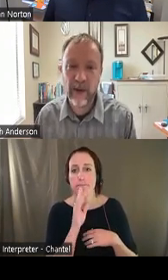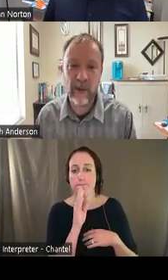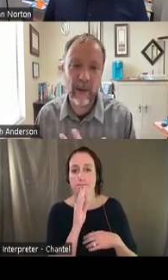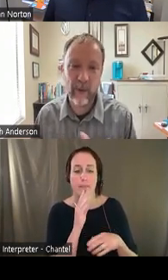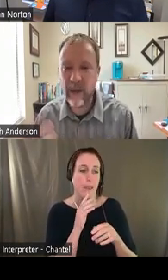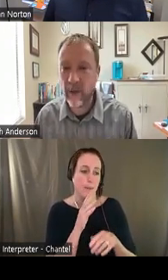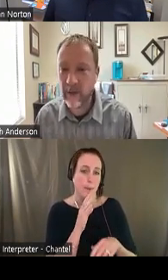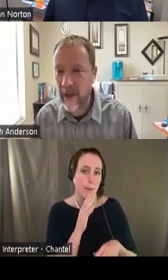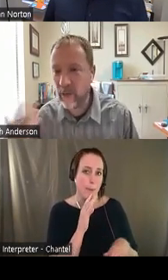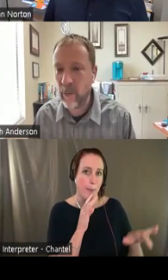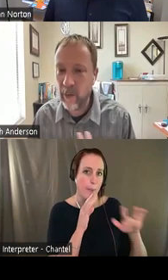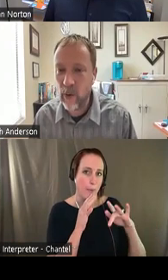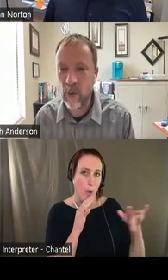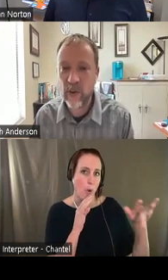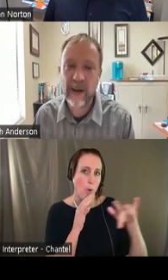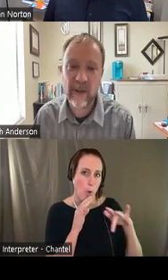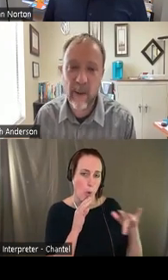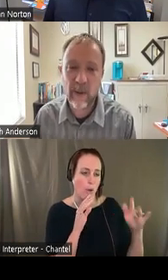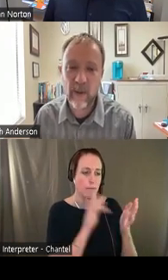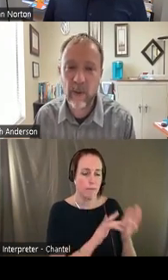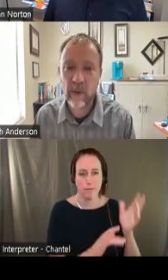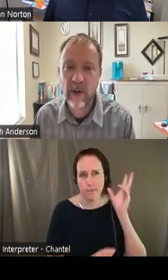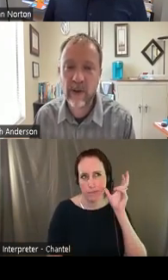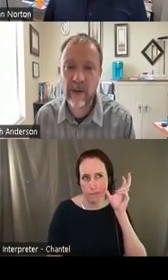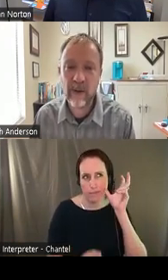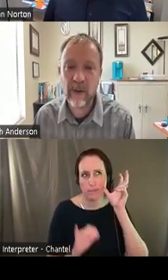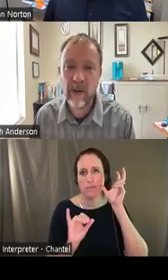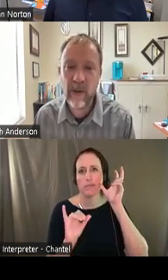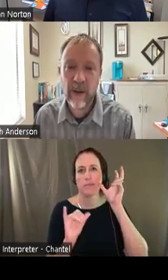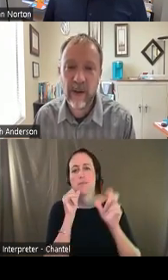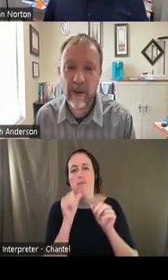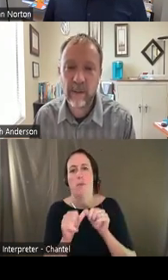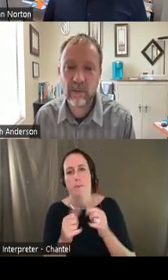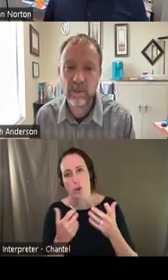be able to kind of be able to keep on task or maybe know what the next step is for those kinds of things.